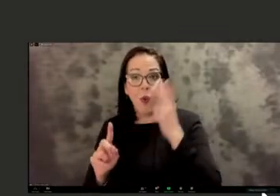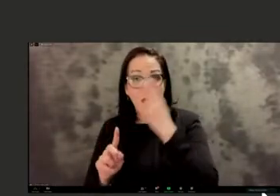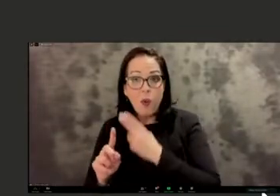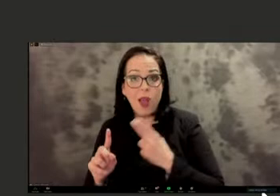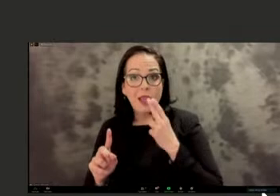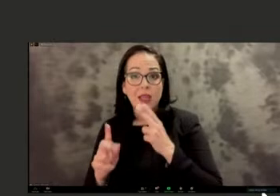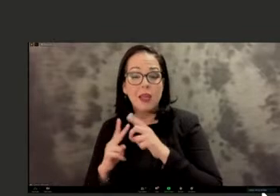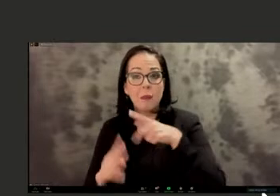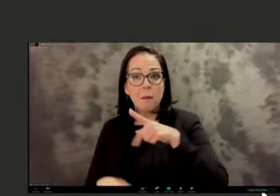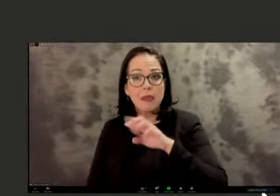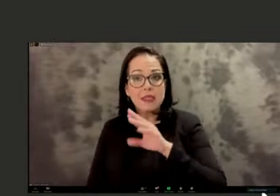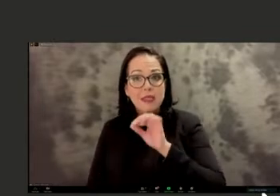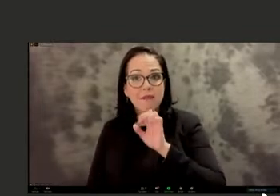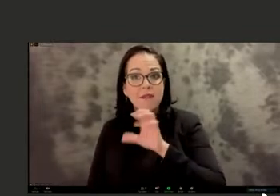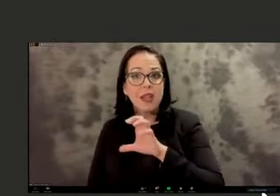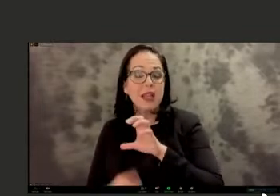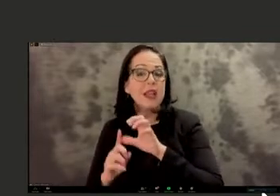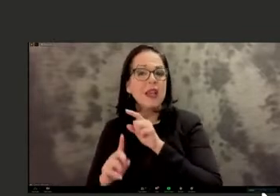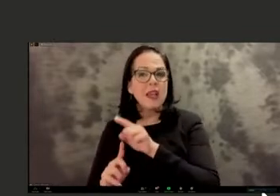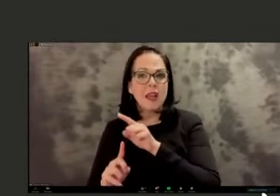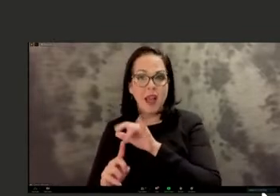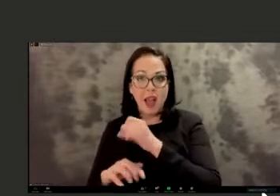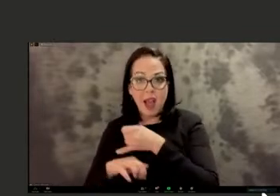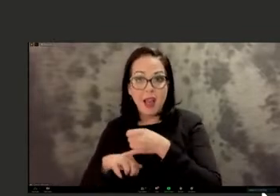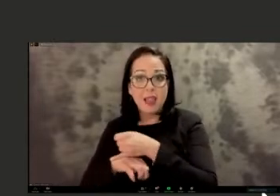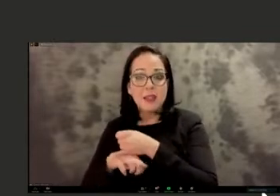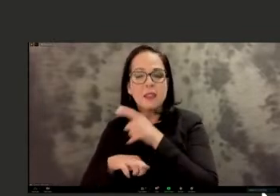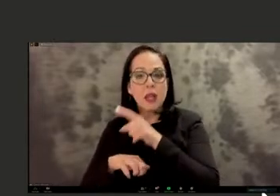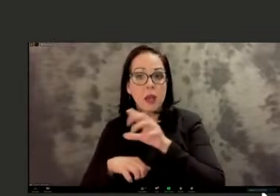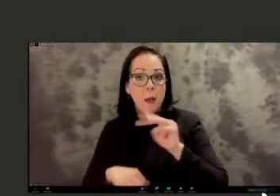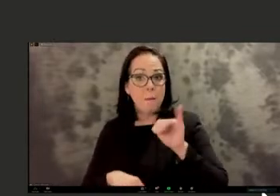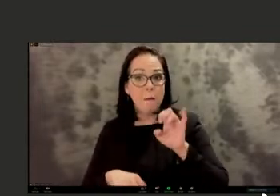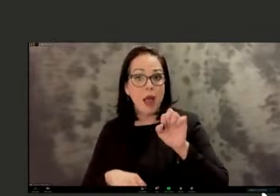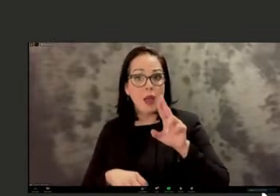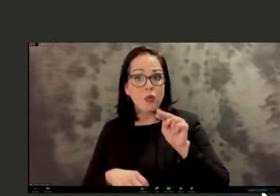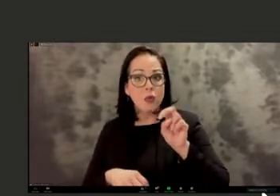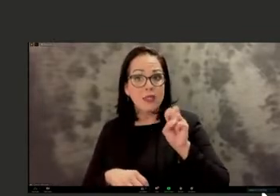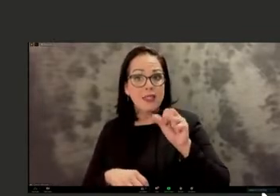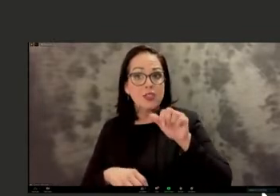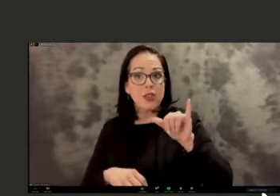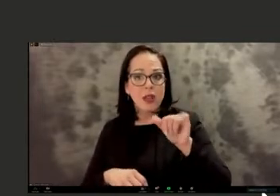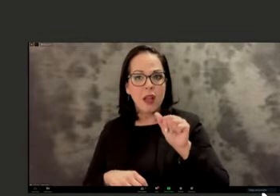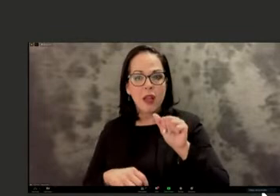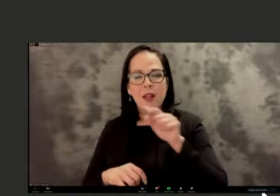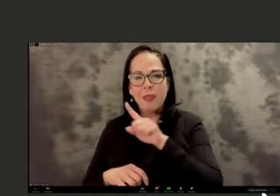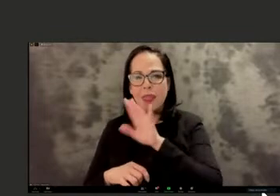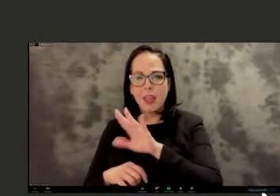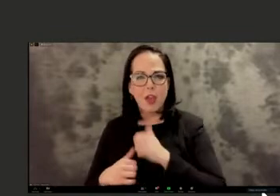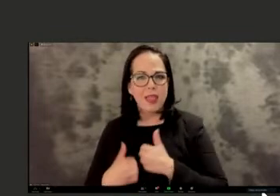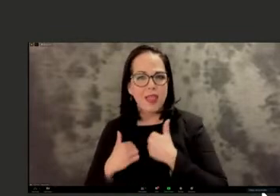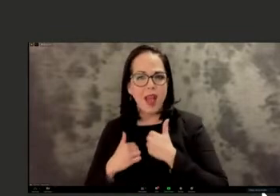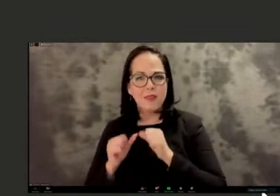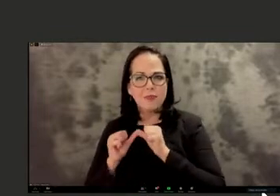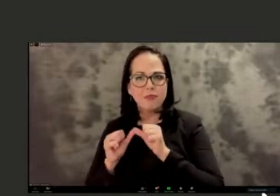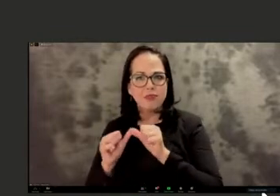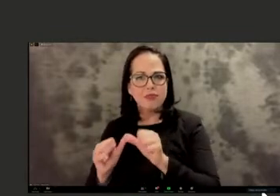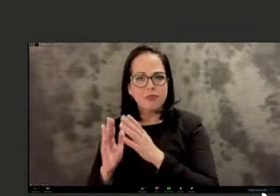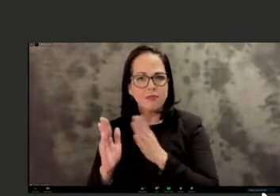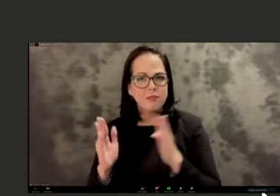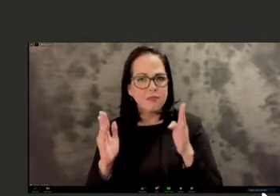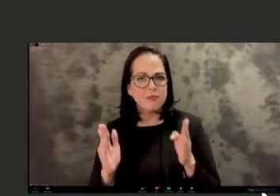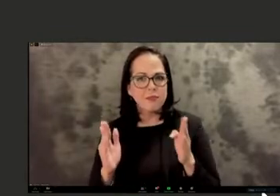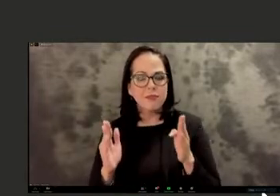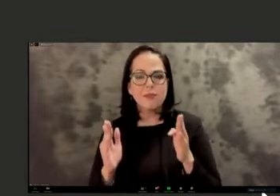for example, in Micronesia, the lifespan is very short. And this has much to